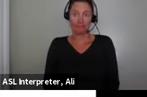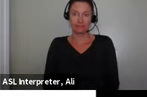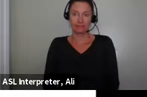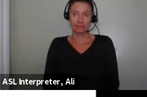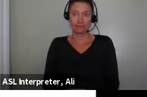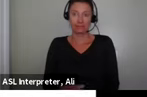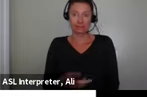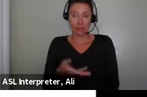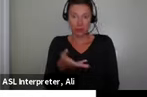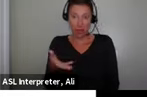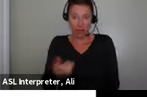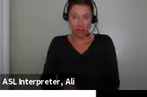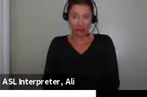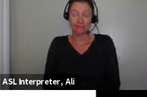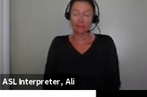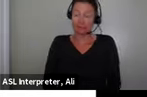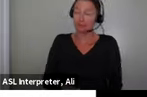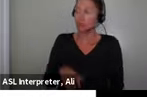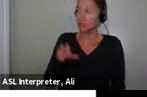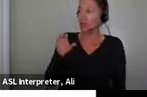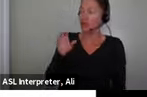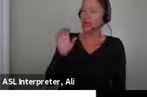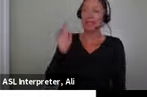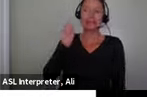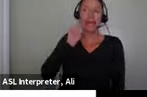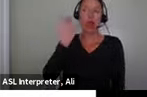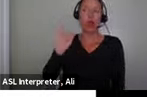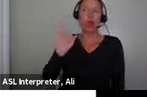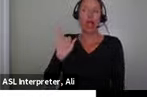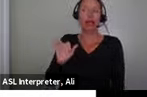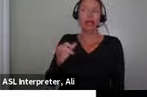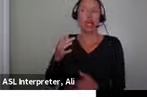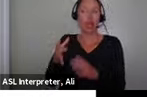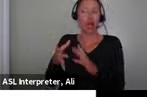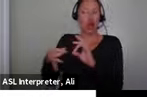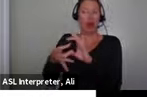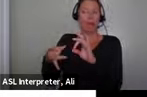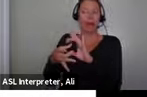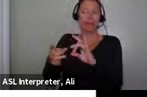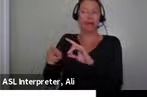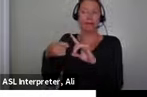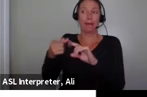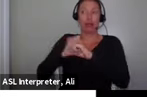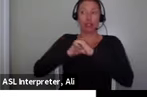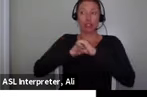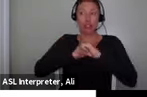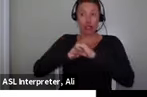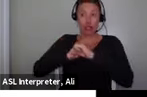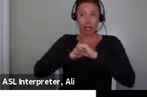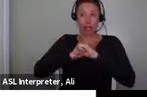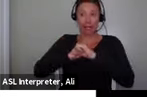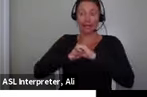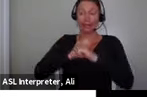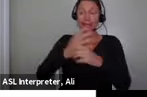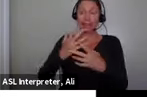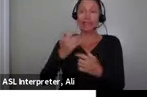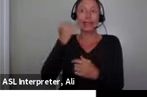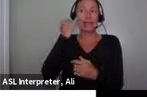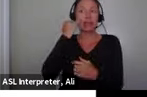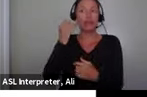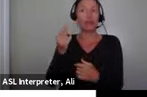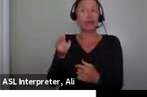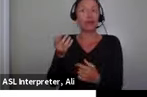Are you there? Yes, we are. That sounded like more of a comment about security. If you would like